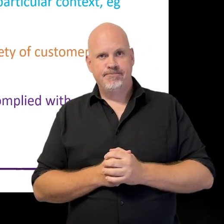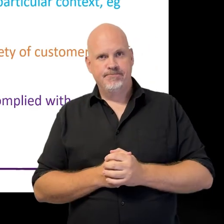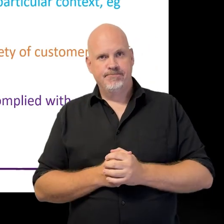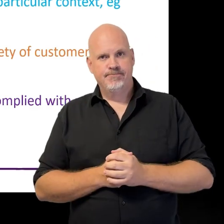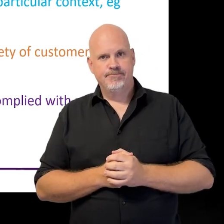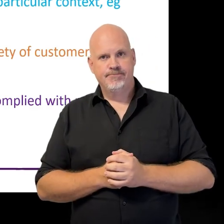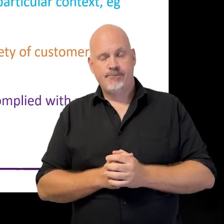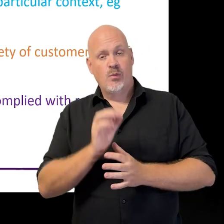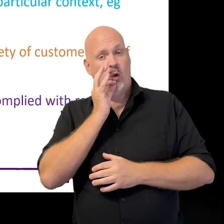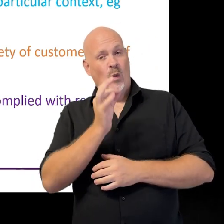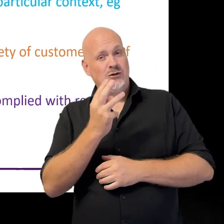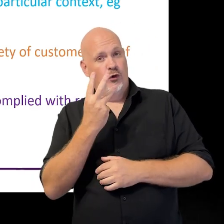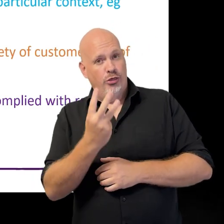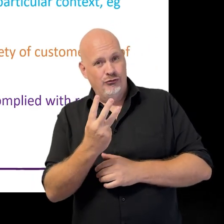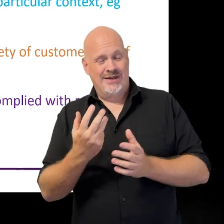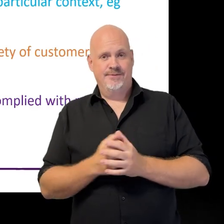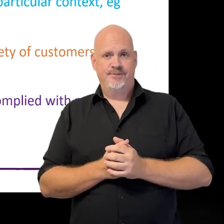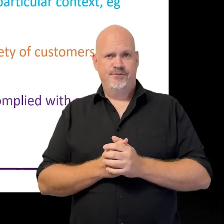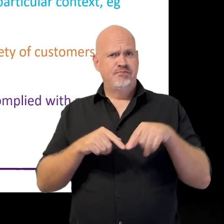your studies.